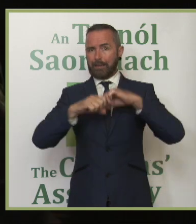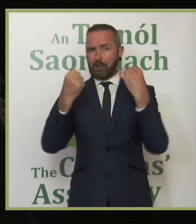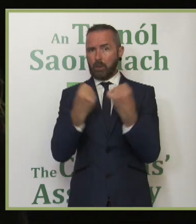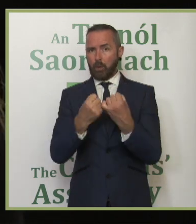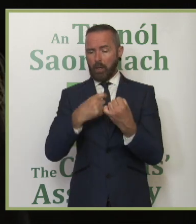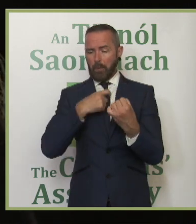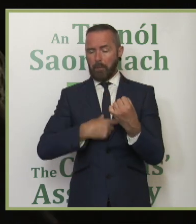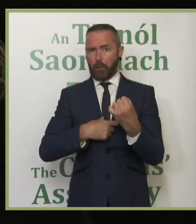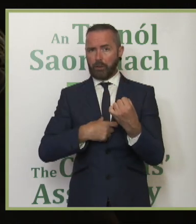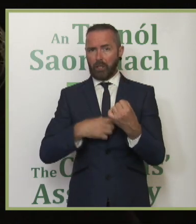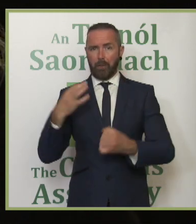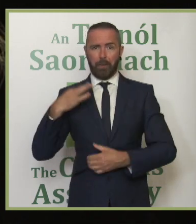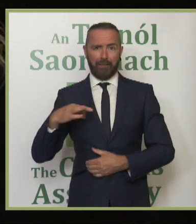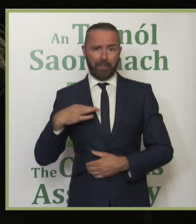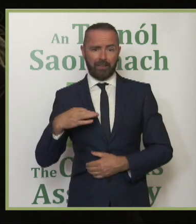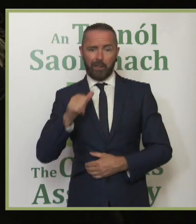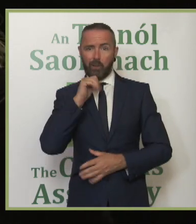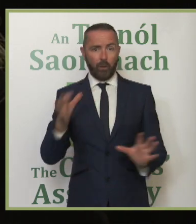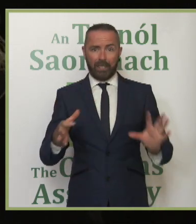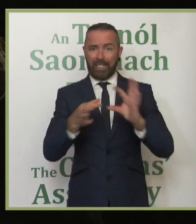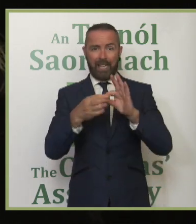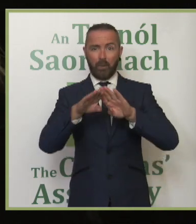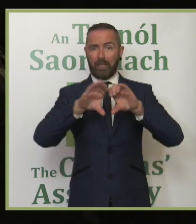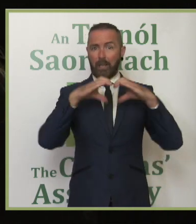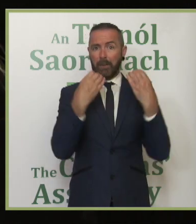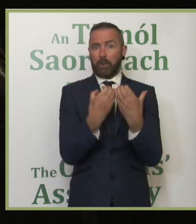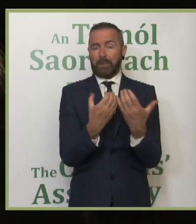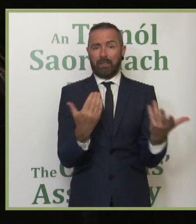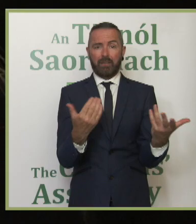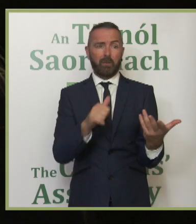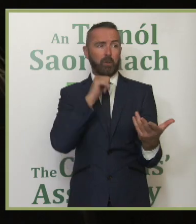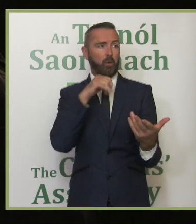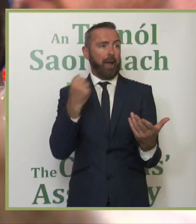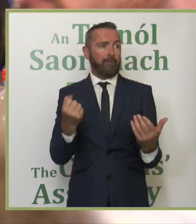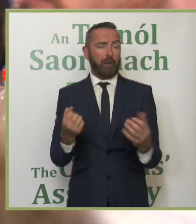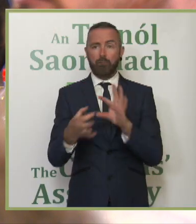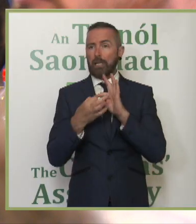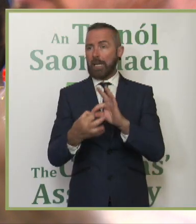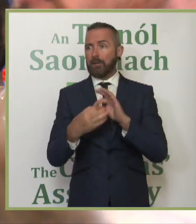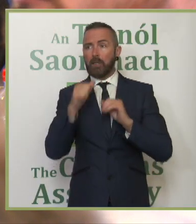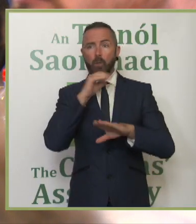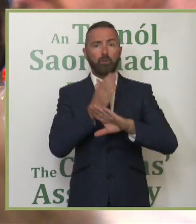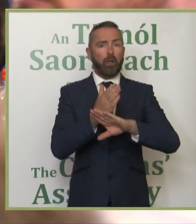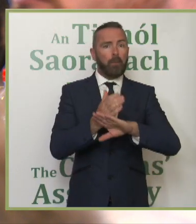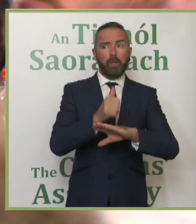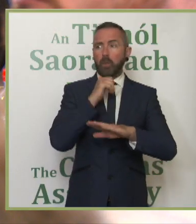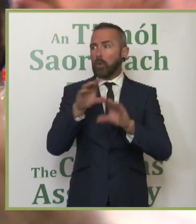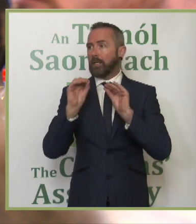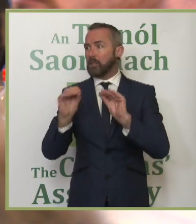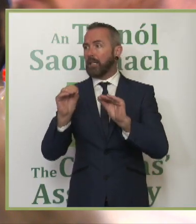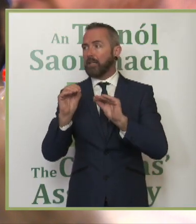personal capital. So they may not be connected with community, they may not have access to job, they may not have access